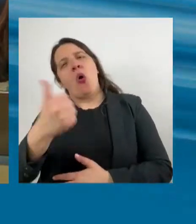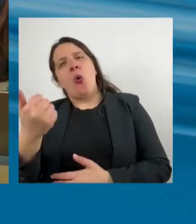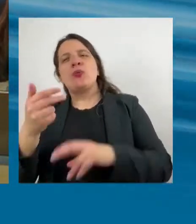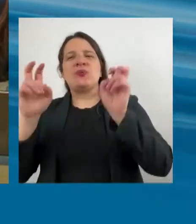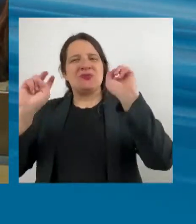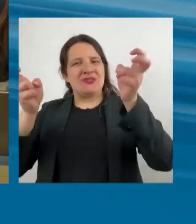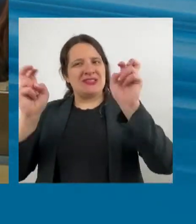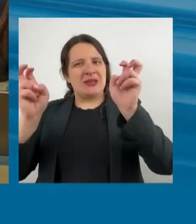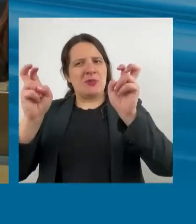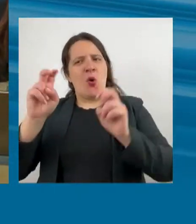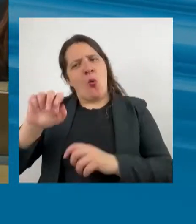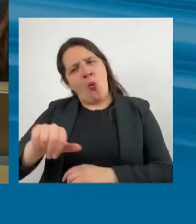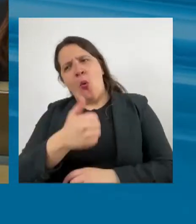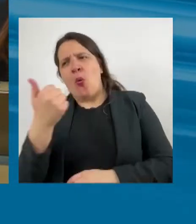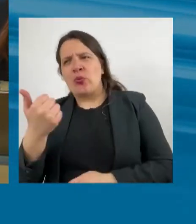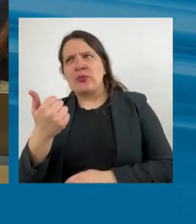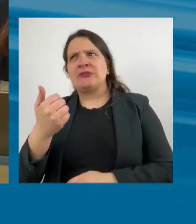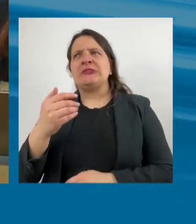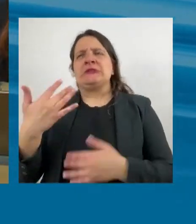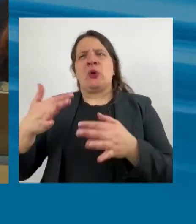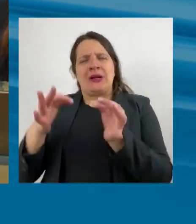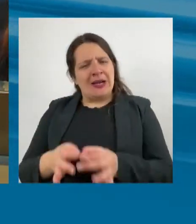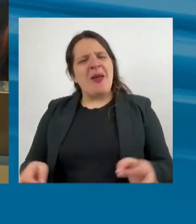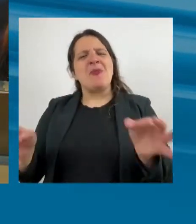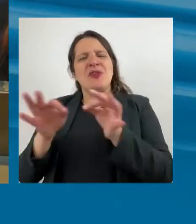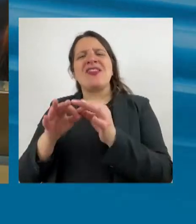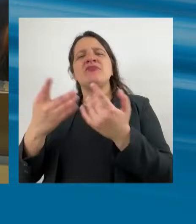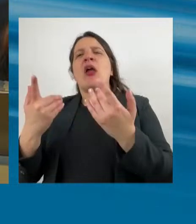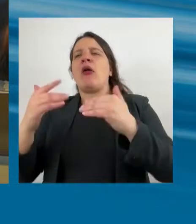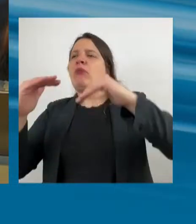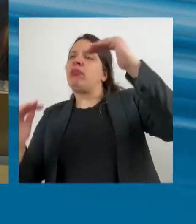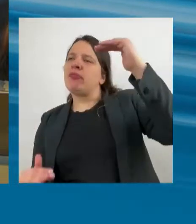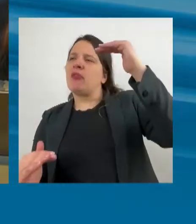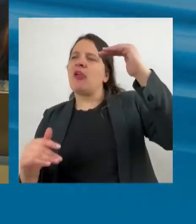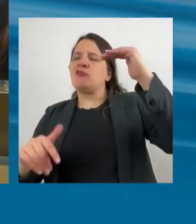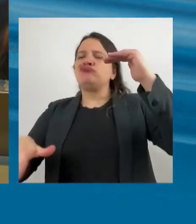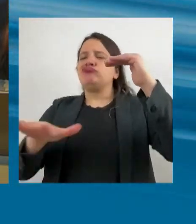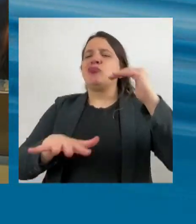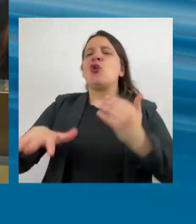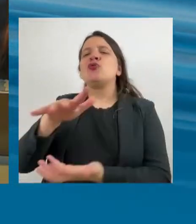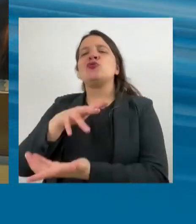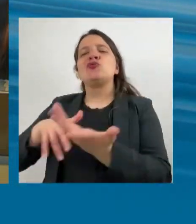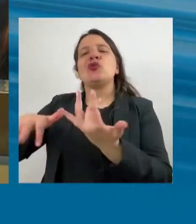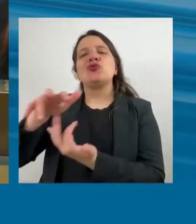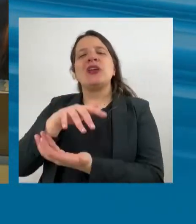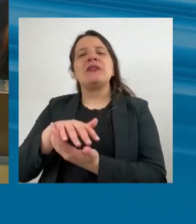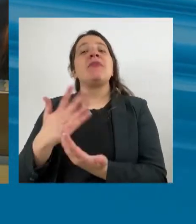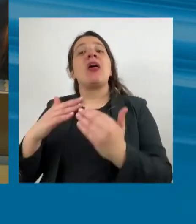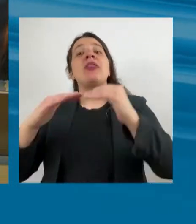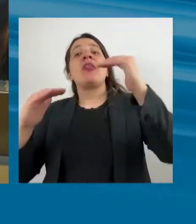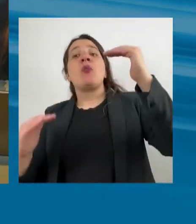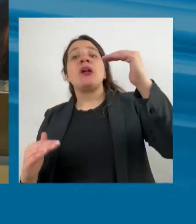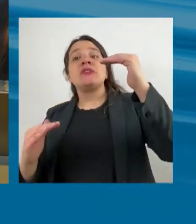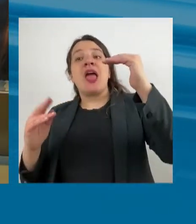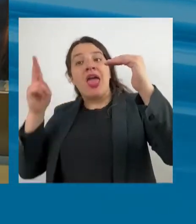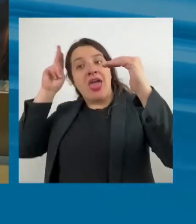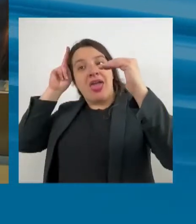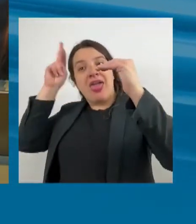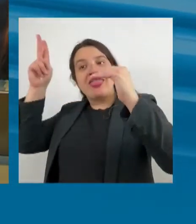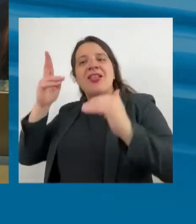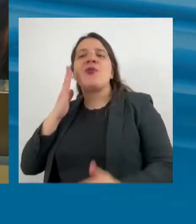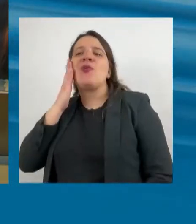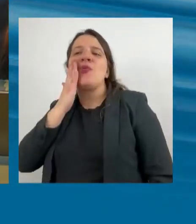point out another axis related to social inequality in Latin America. The ethnic